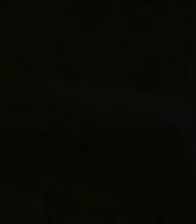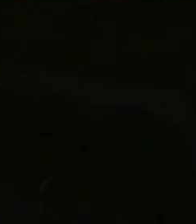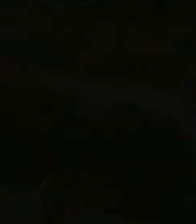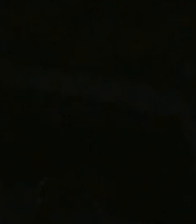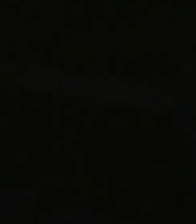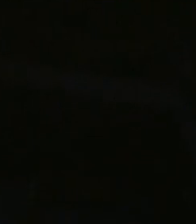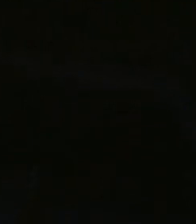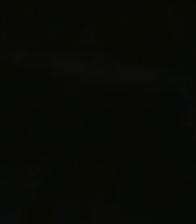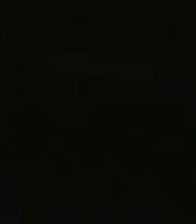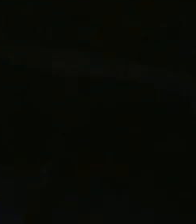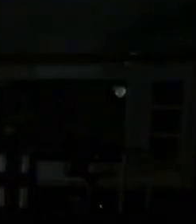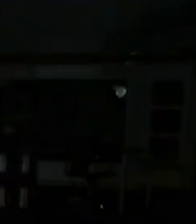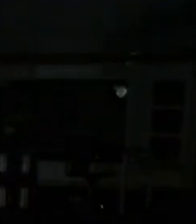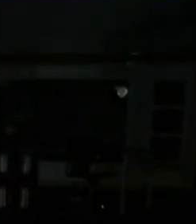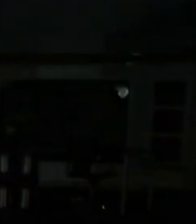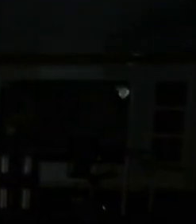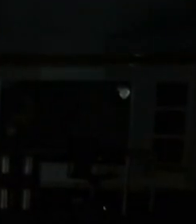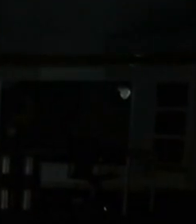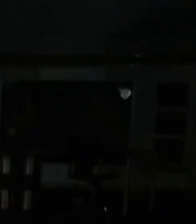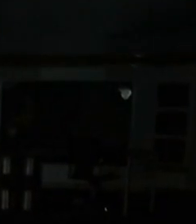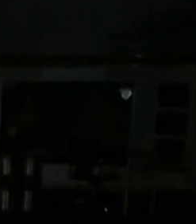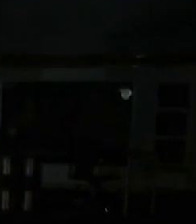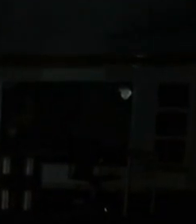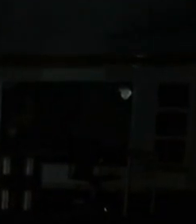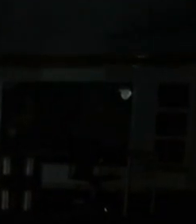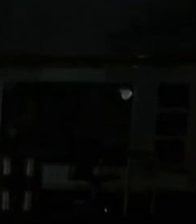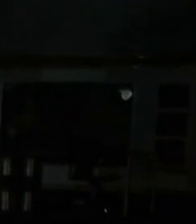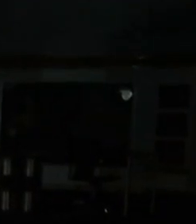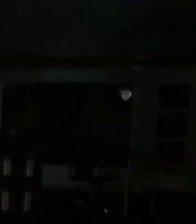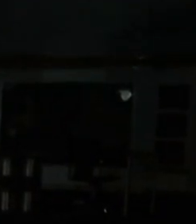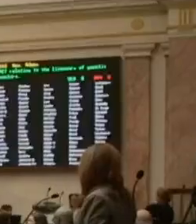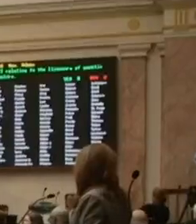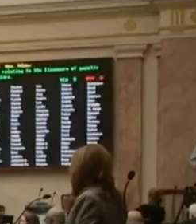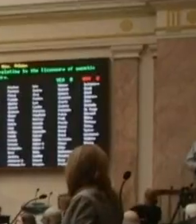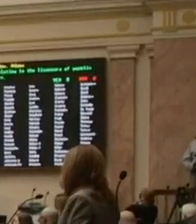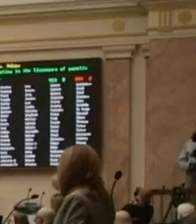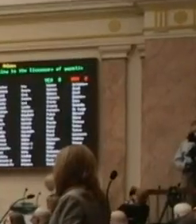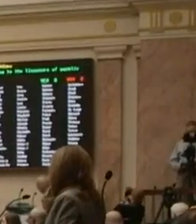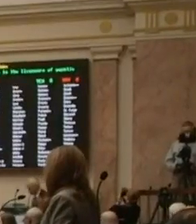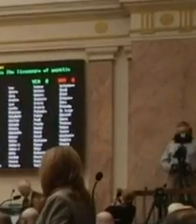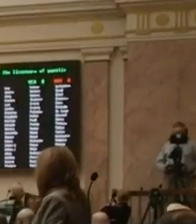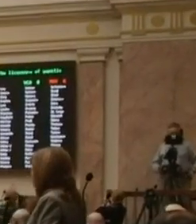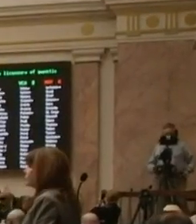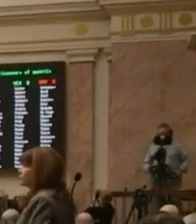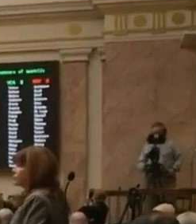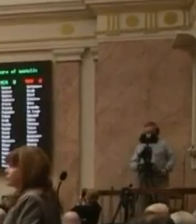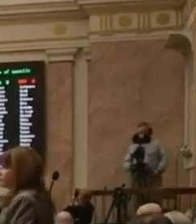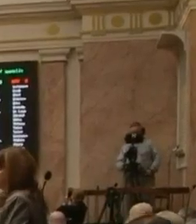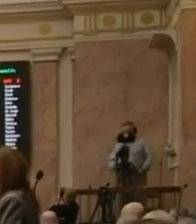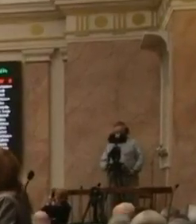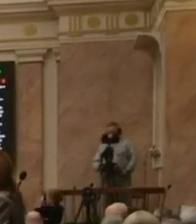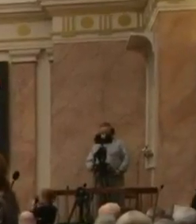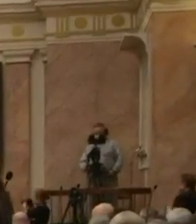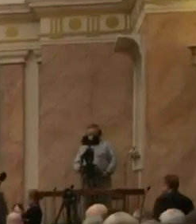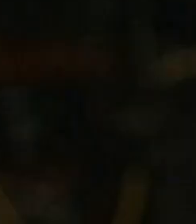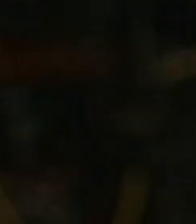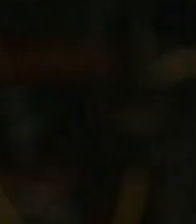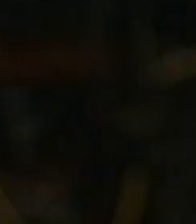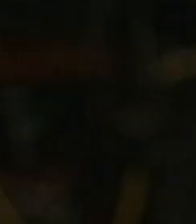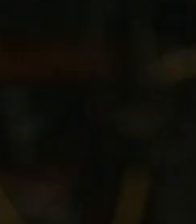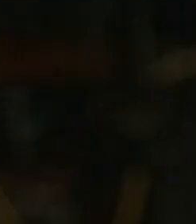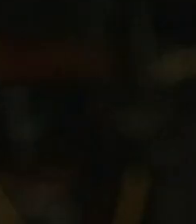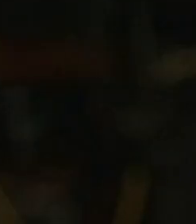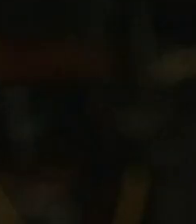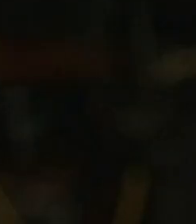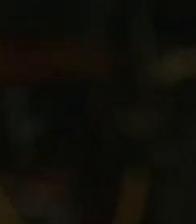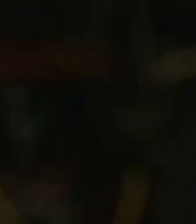forums, election coverage, all of that helps Kentuckians connect to the issues that matter most to them. And when you think about